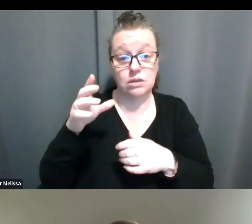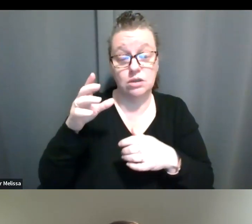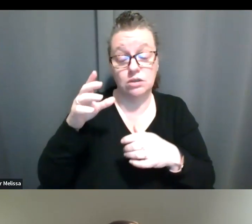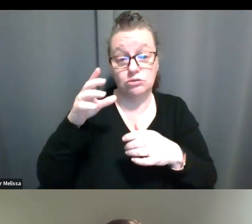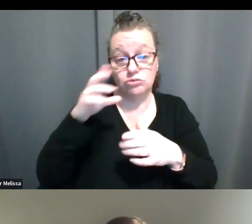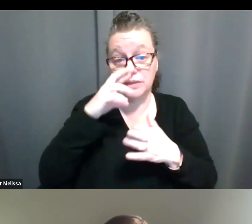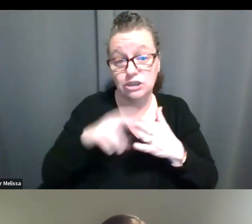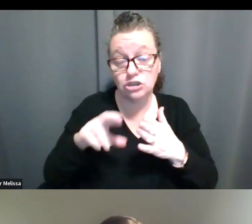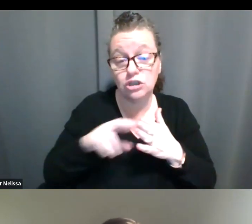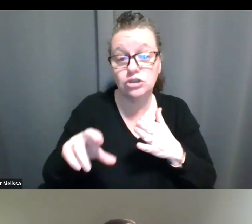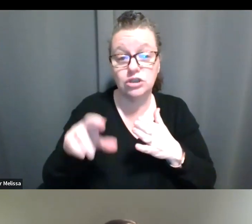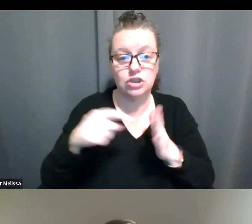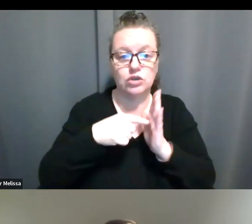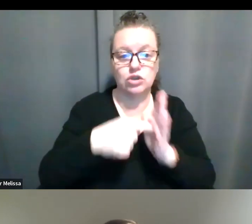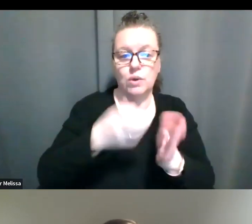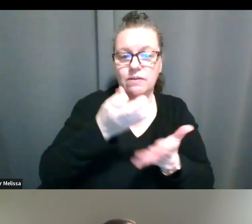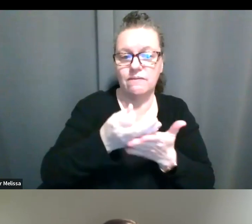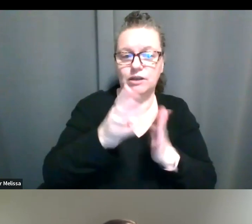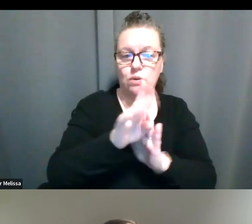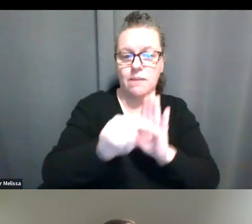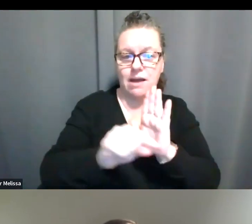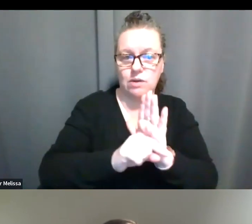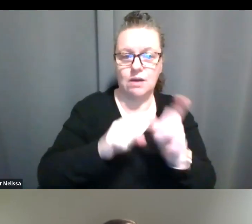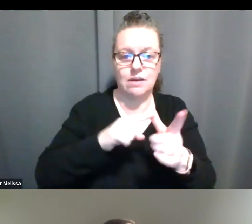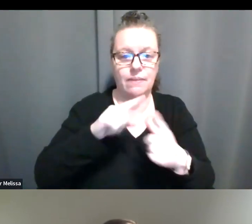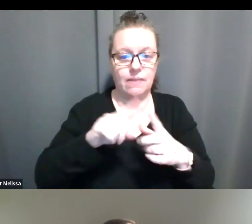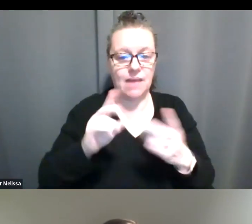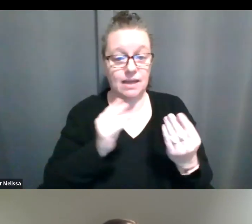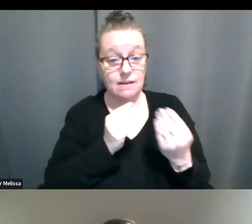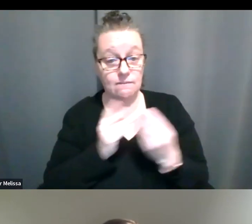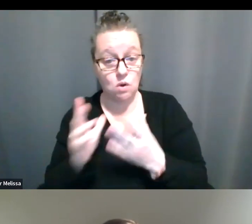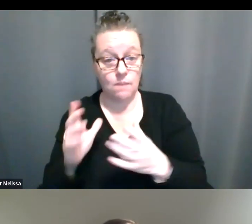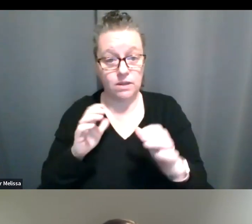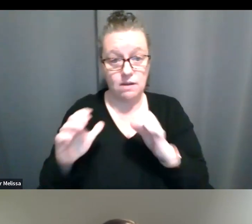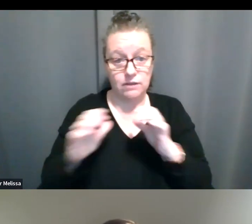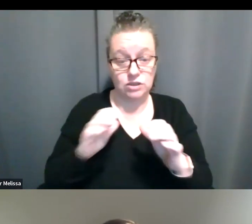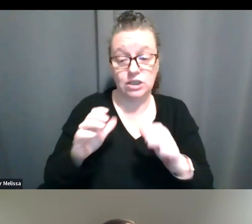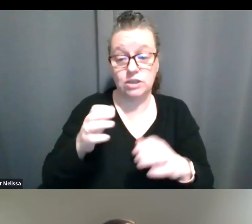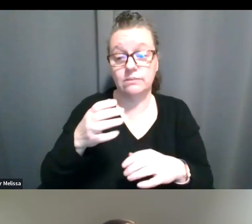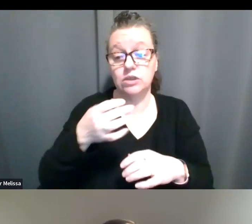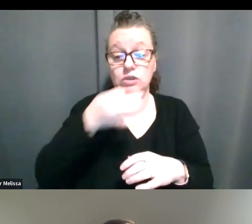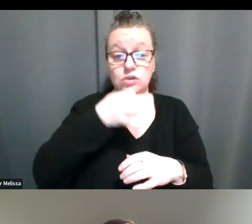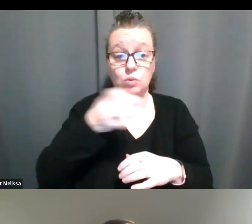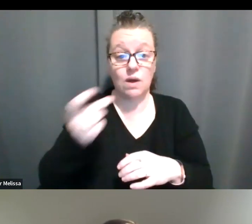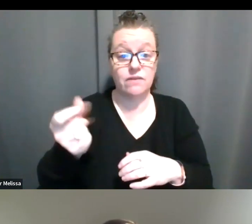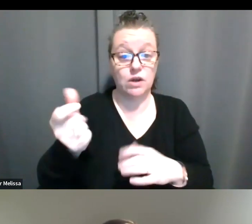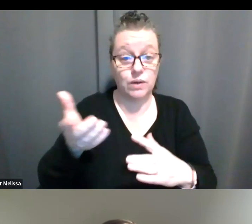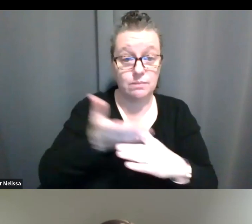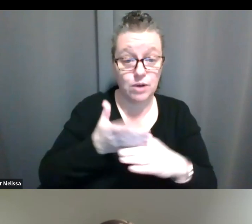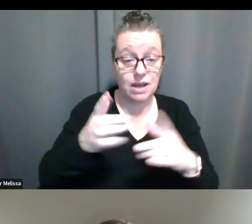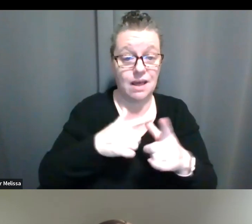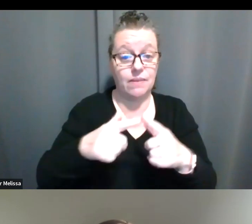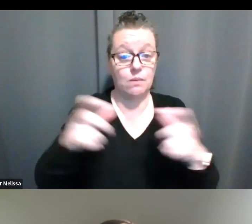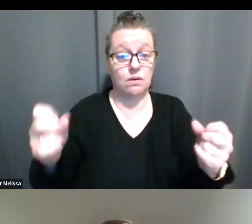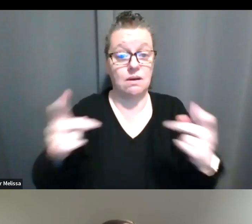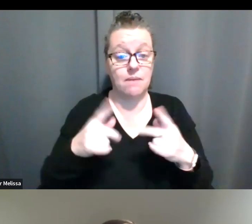sort of factual background that can then inform the conversation. Shortly, we'll take a quick break and then we'll come back. And one of the